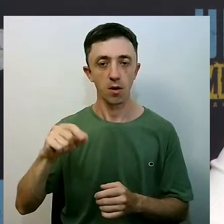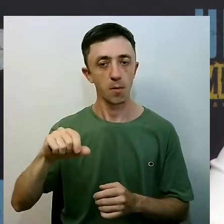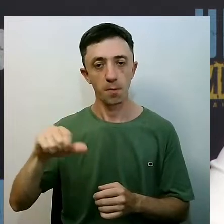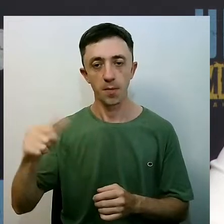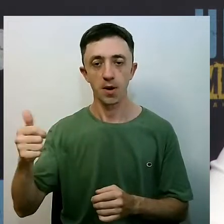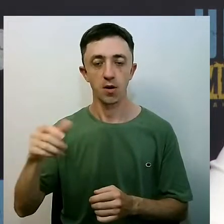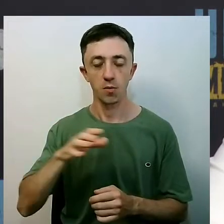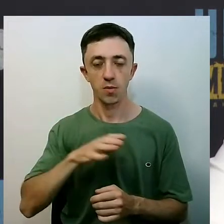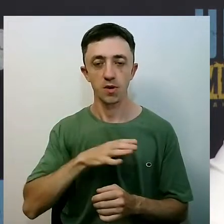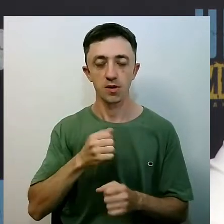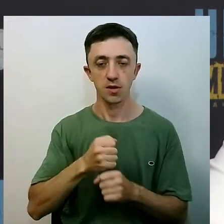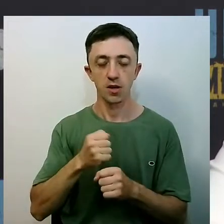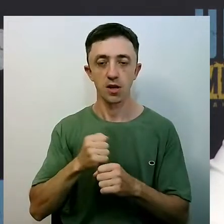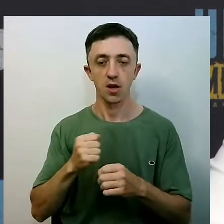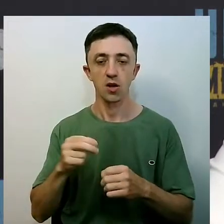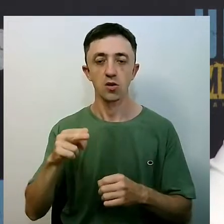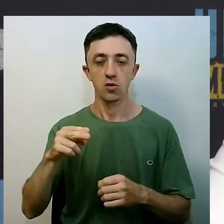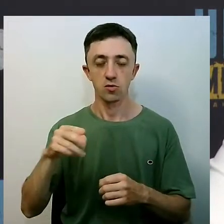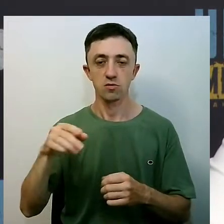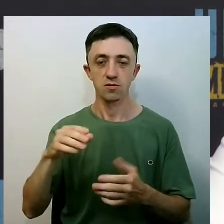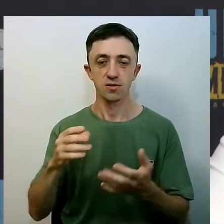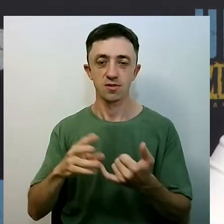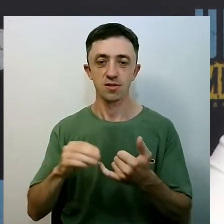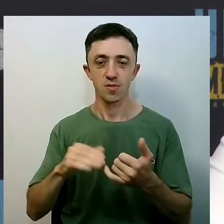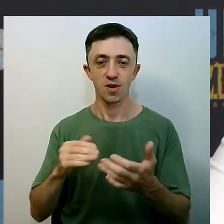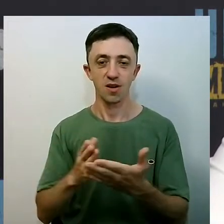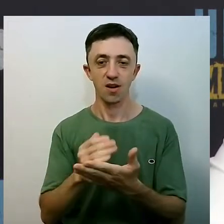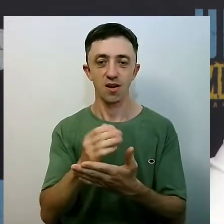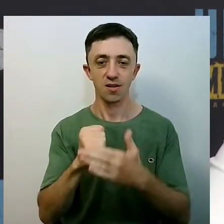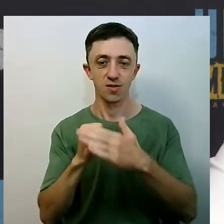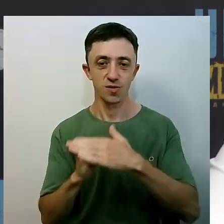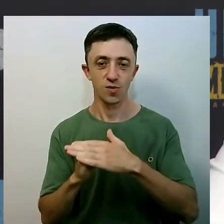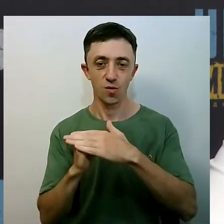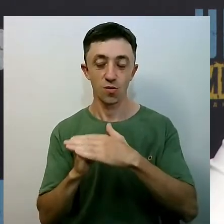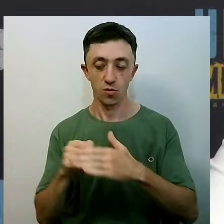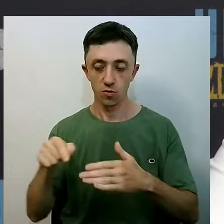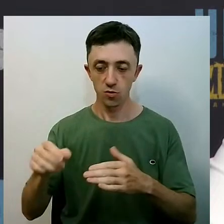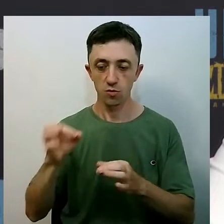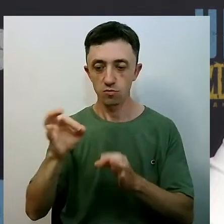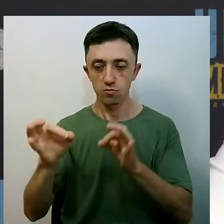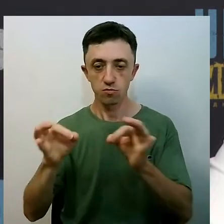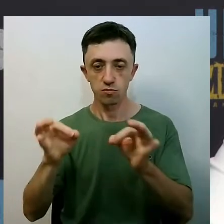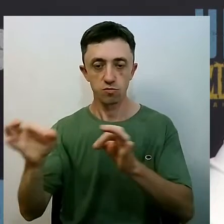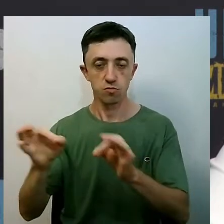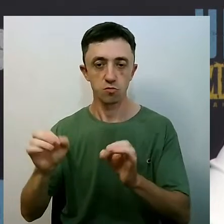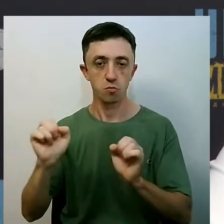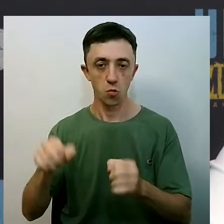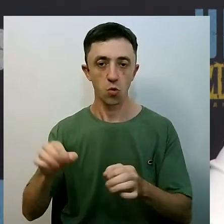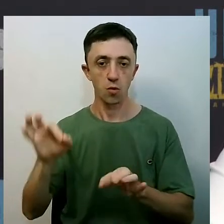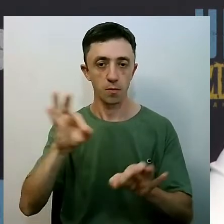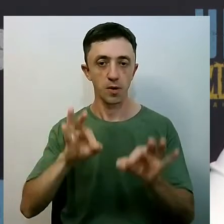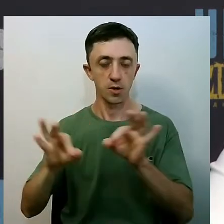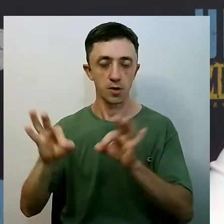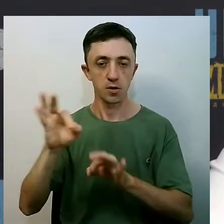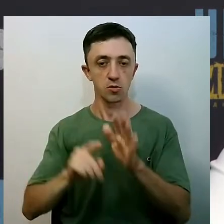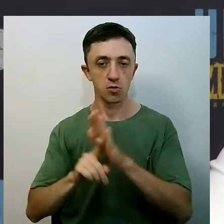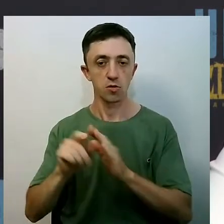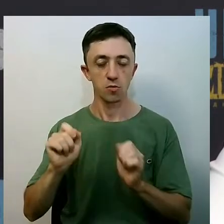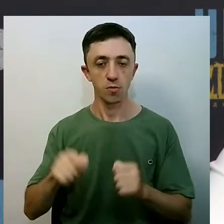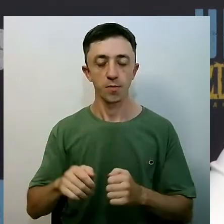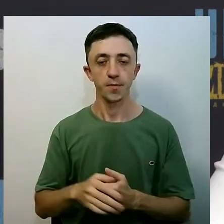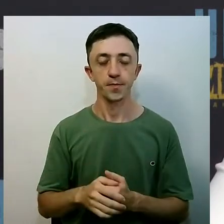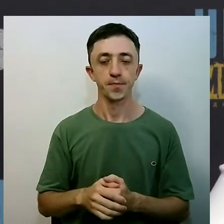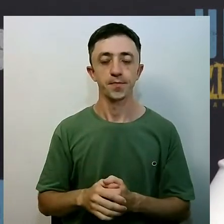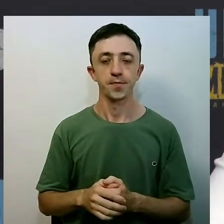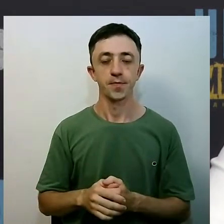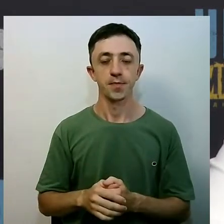Yuzhninska community has already developed the topography base, and it can start designing. There